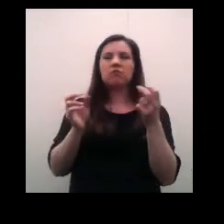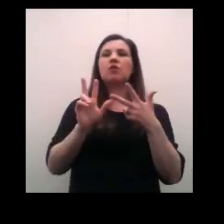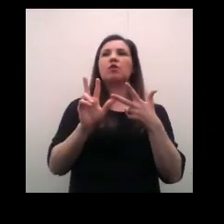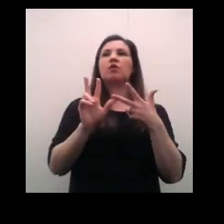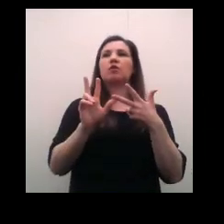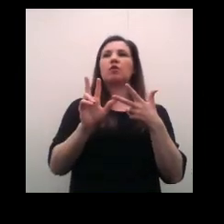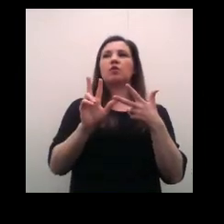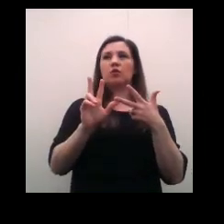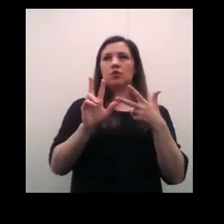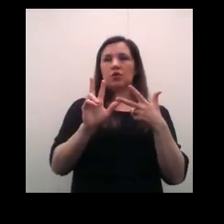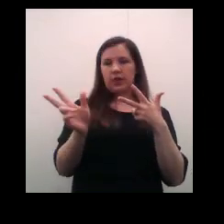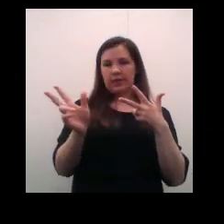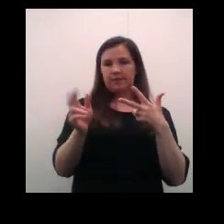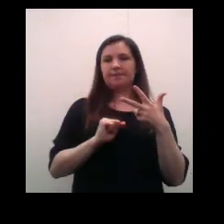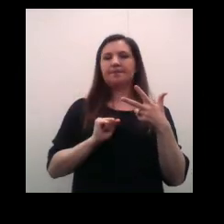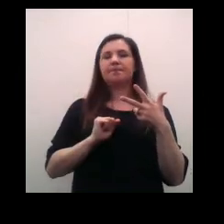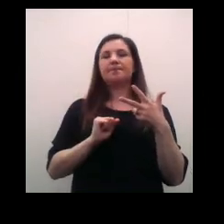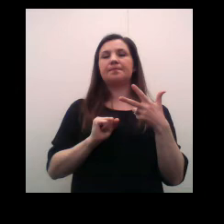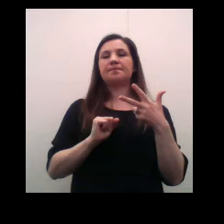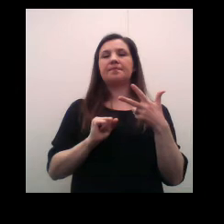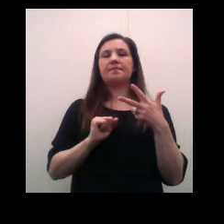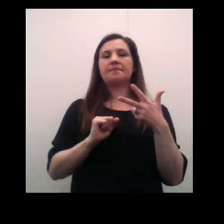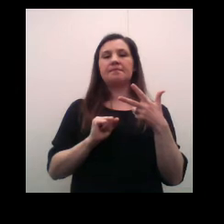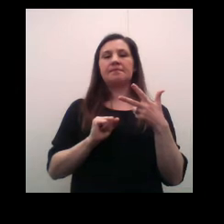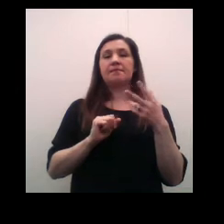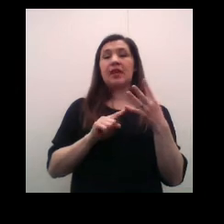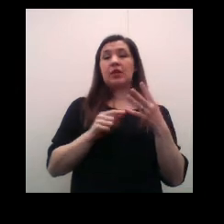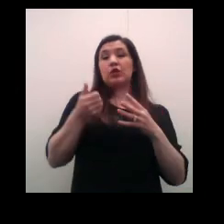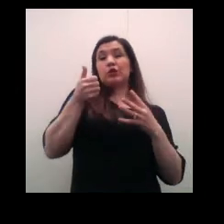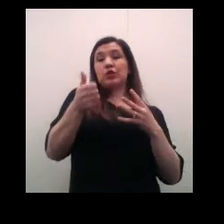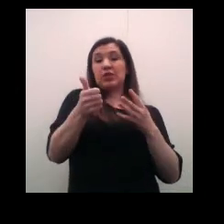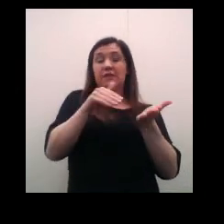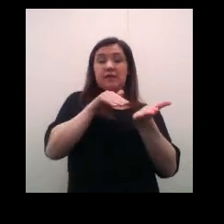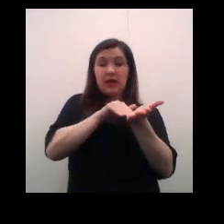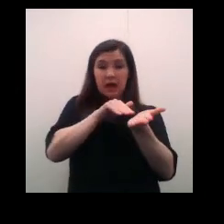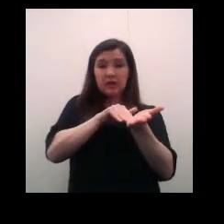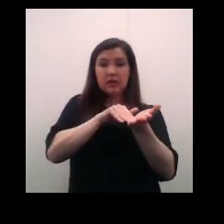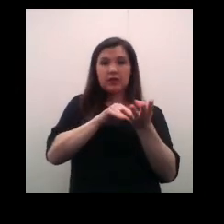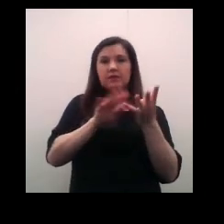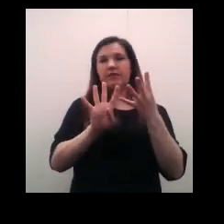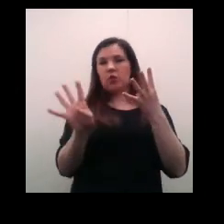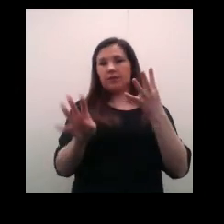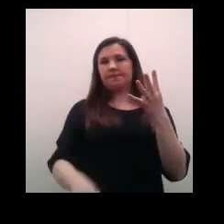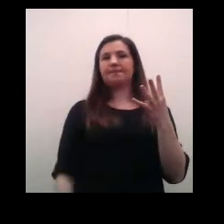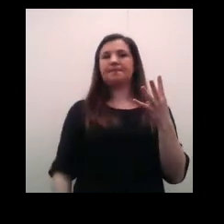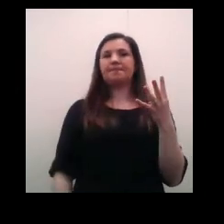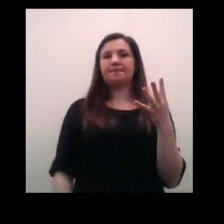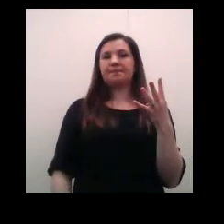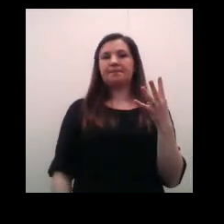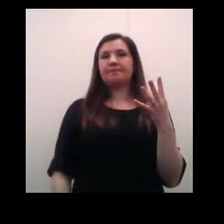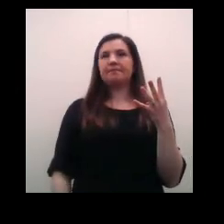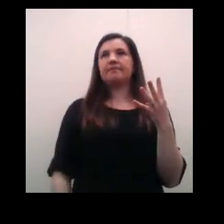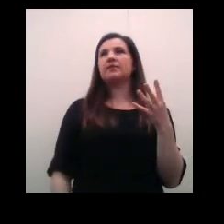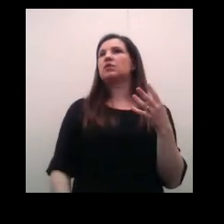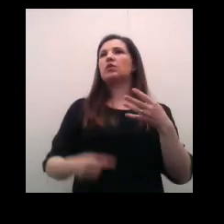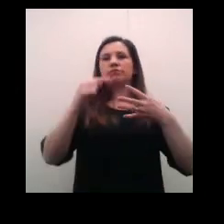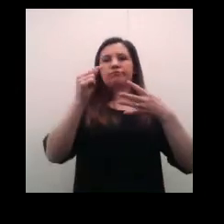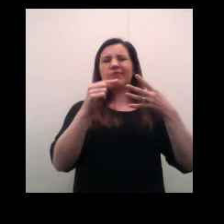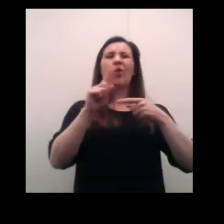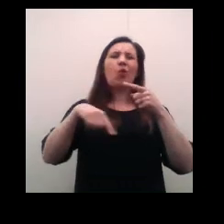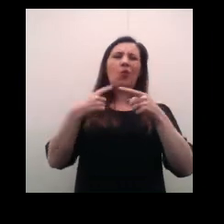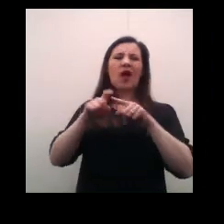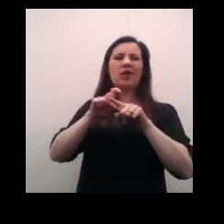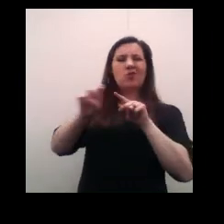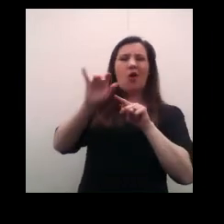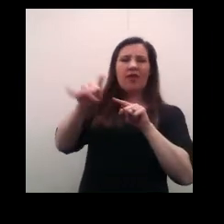to press option 3. And if you are a healthcare provider yourself, you press option 4. So it's all spelled out for you when you call